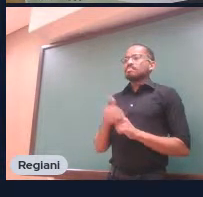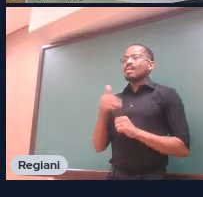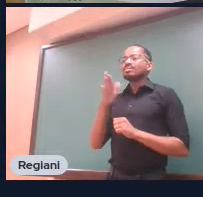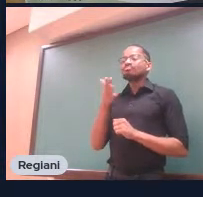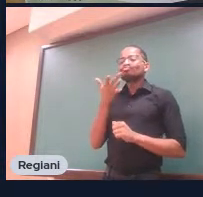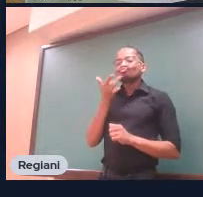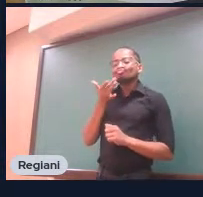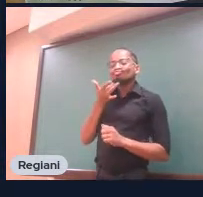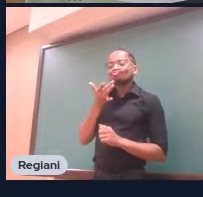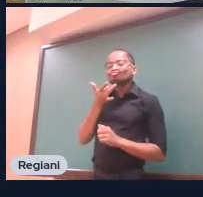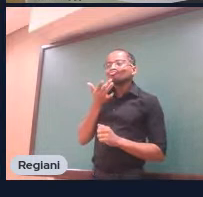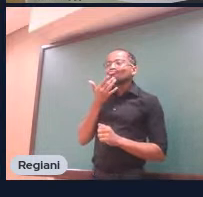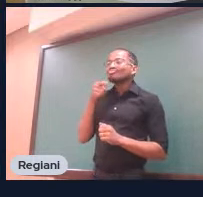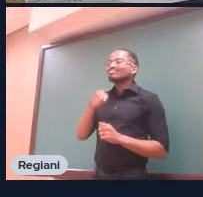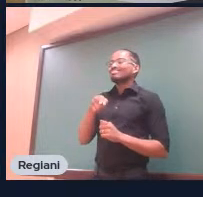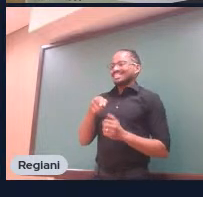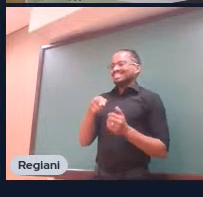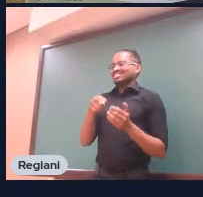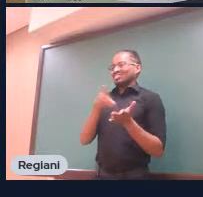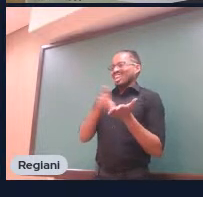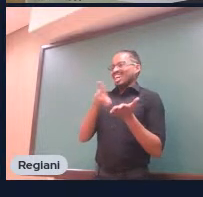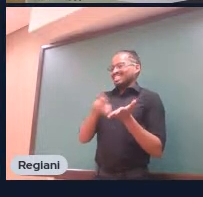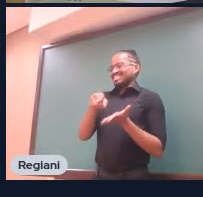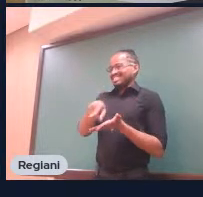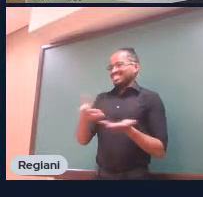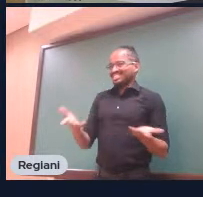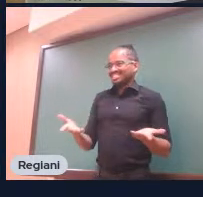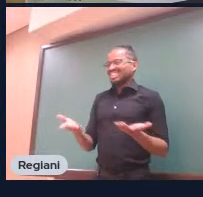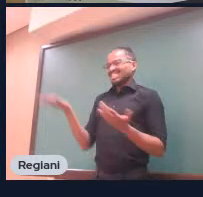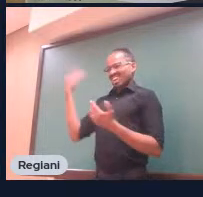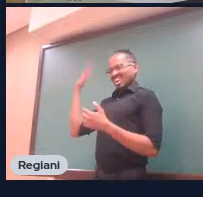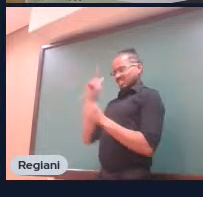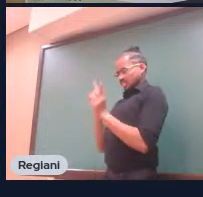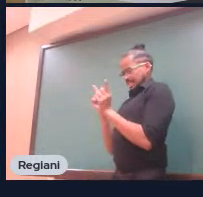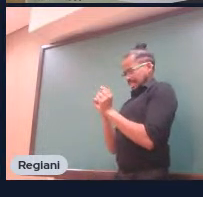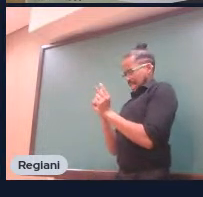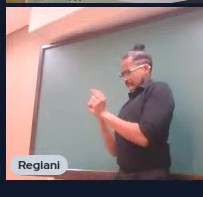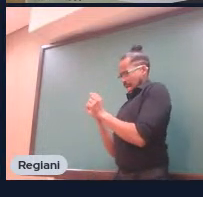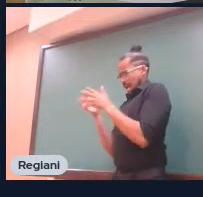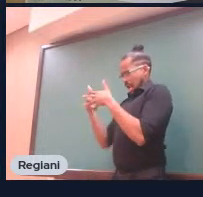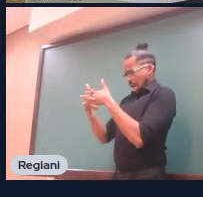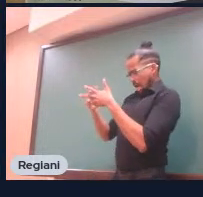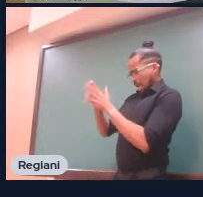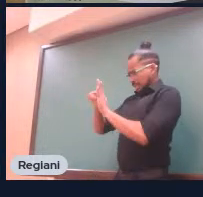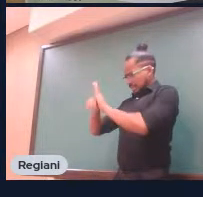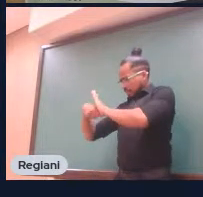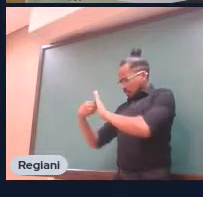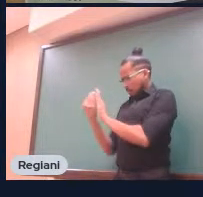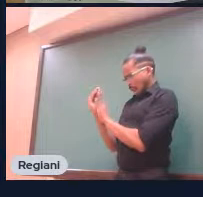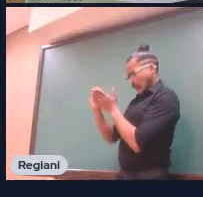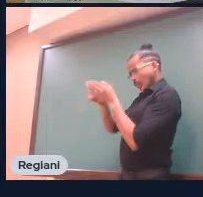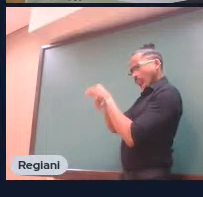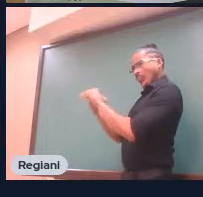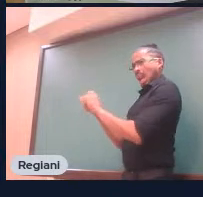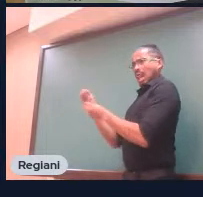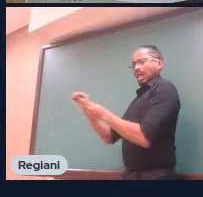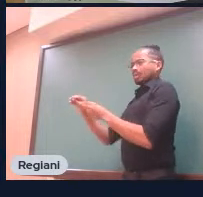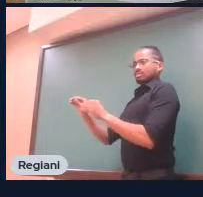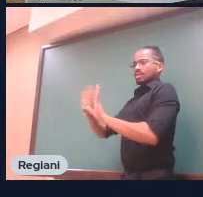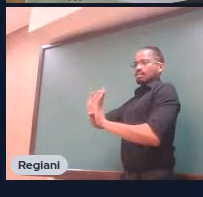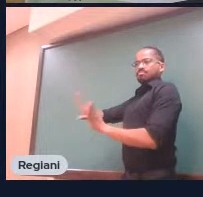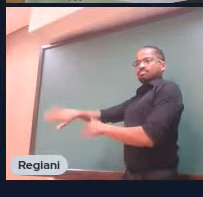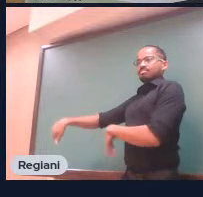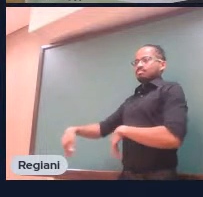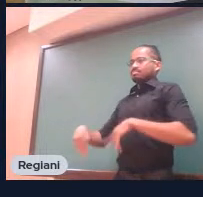User-friendly, that's it. Abreviações, códigos e símbolos para a língua um pouco mais geral, mais